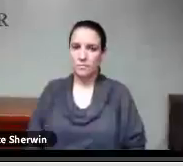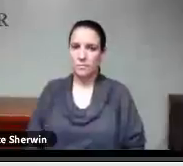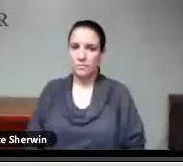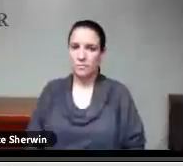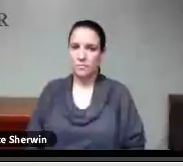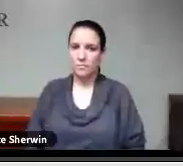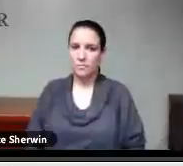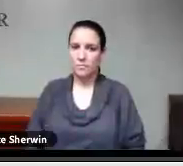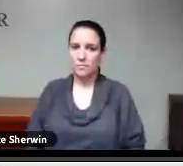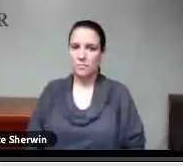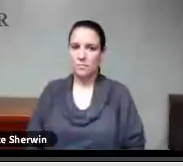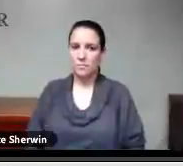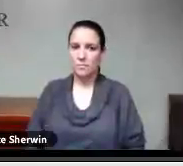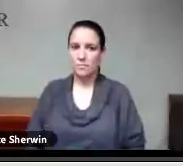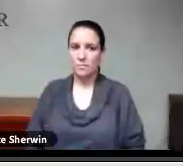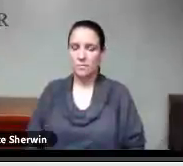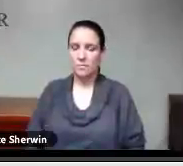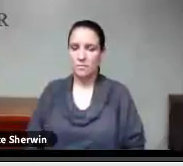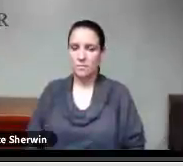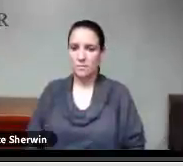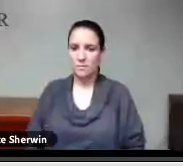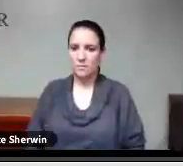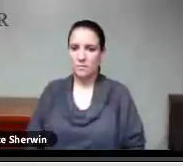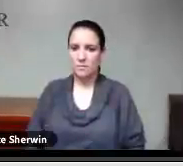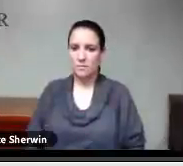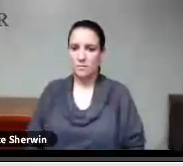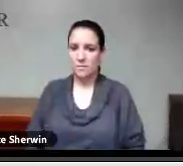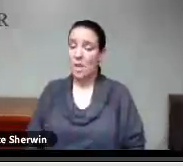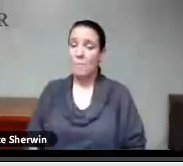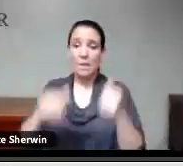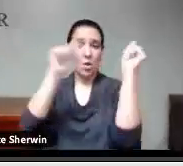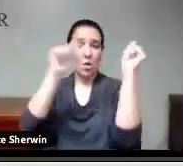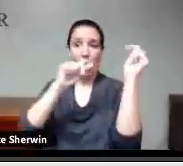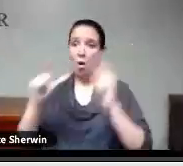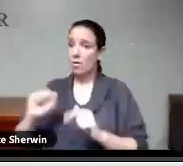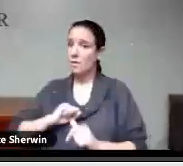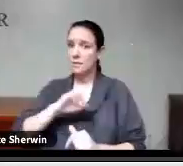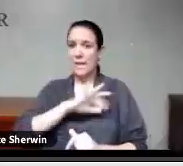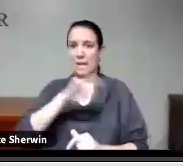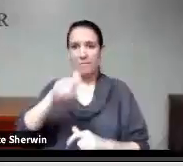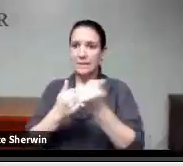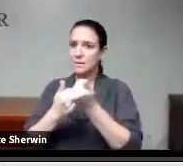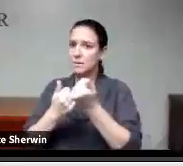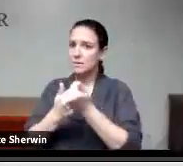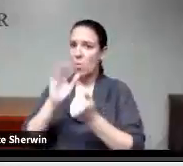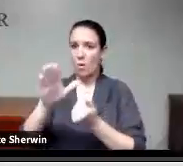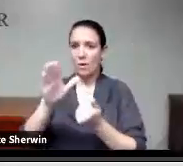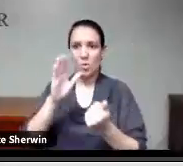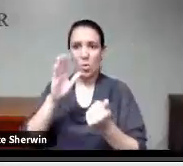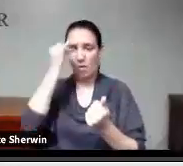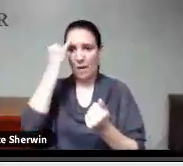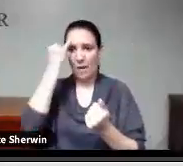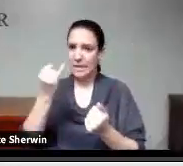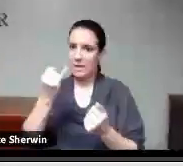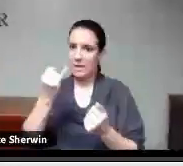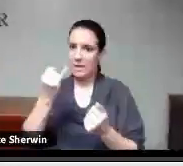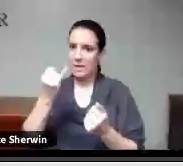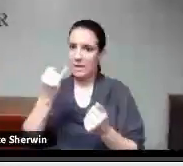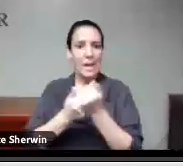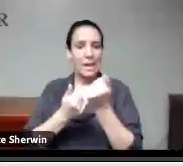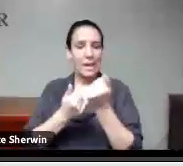supported by not just your senior level administrators, but by the whole organization, and supported,